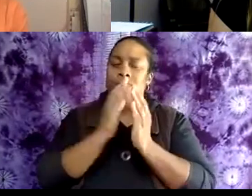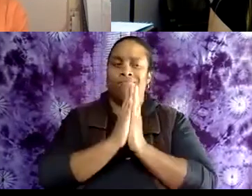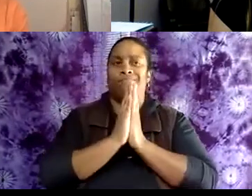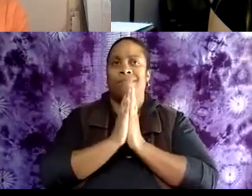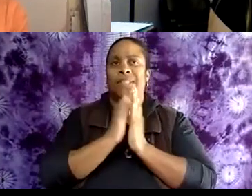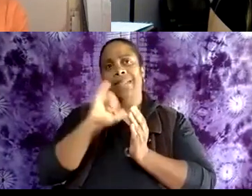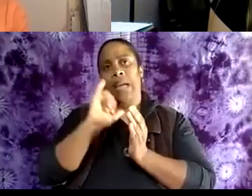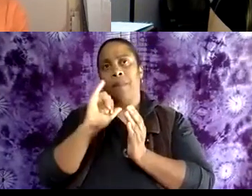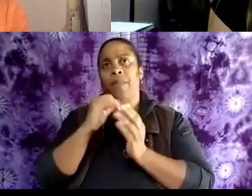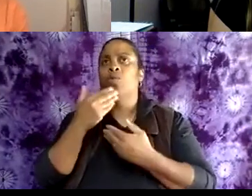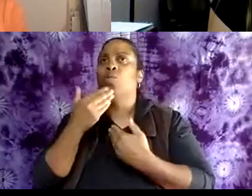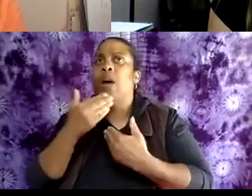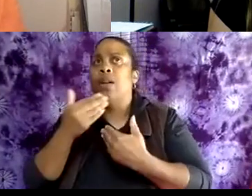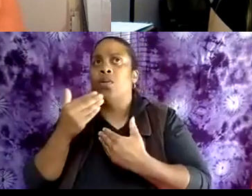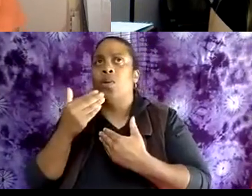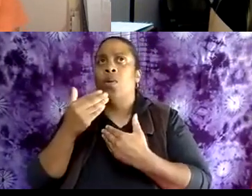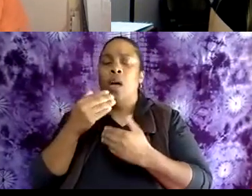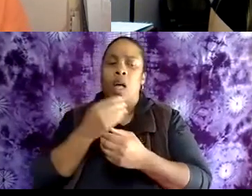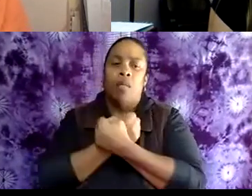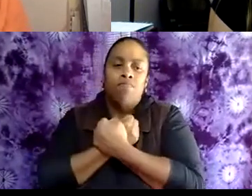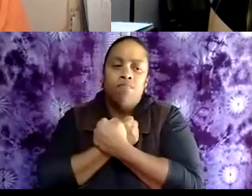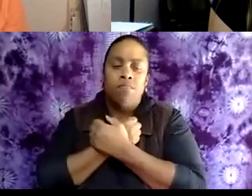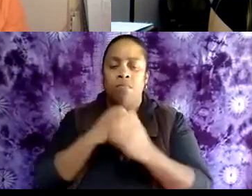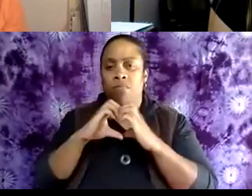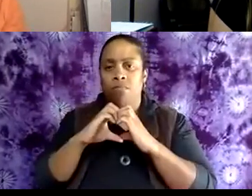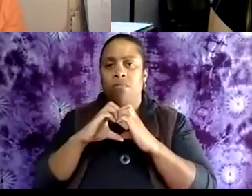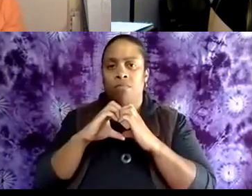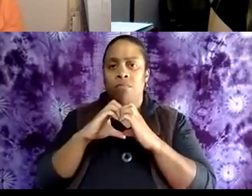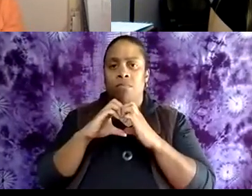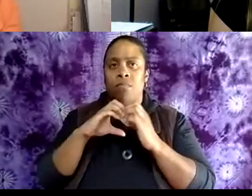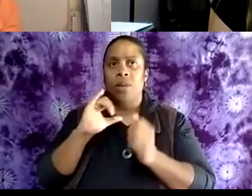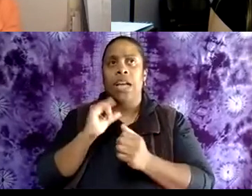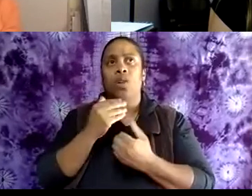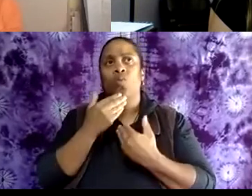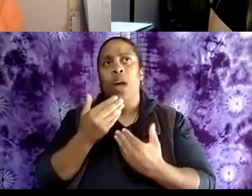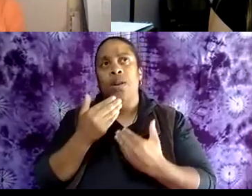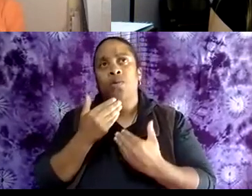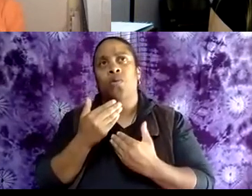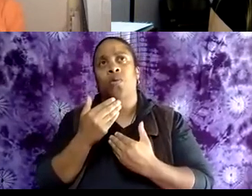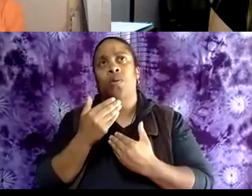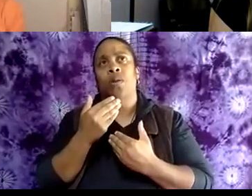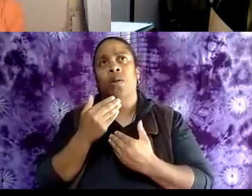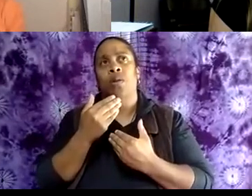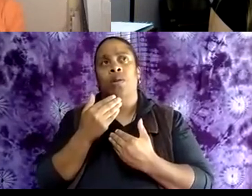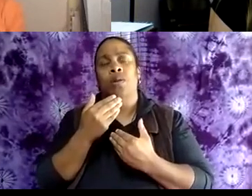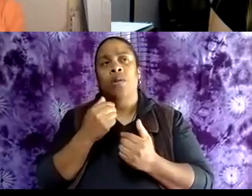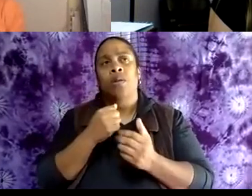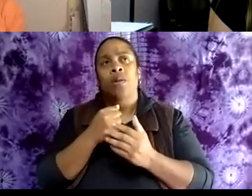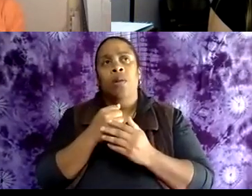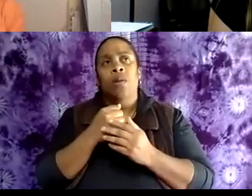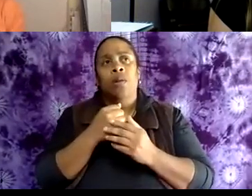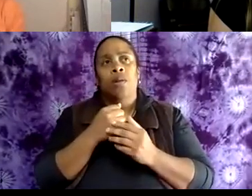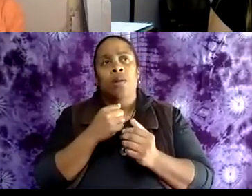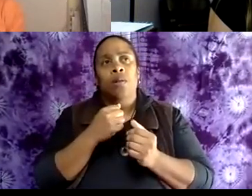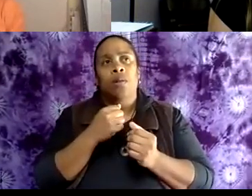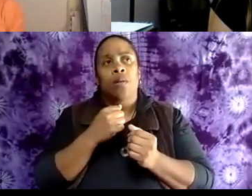and then I adore what I choose to adore. And then it's just like gratitude is a being grateful for whatever. And there's